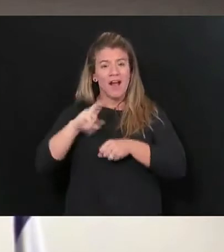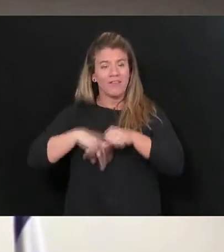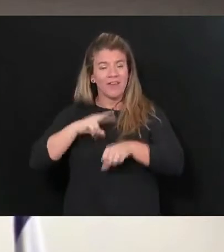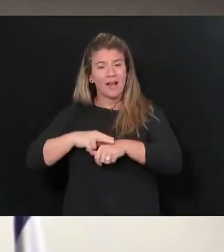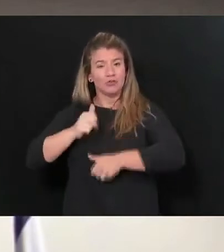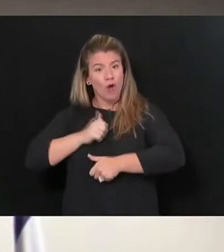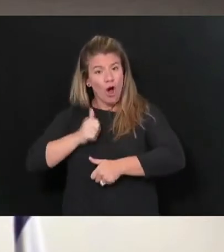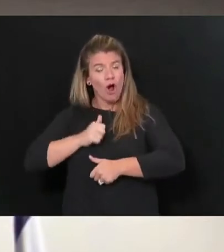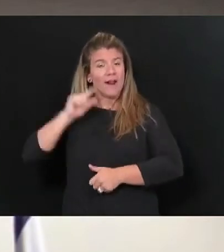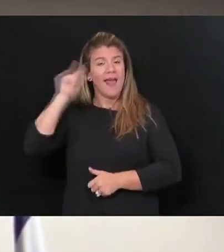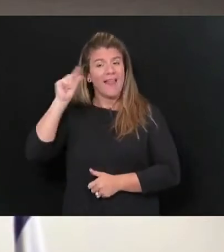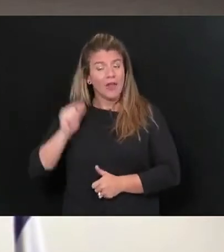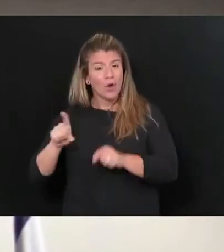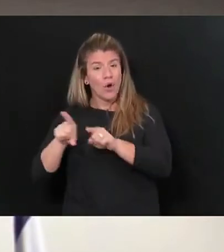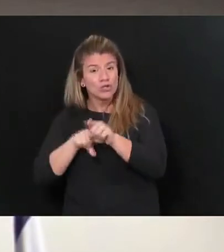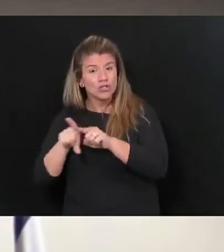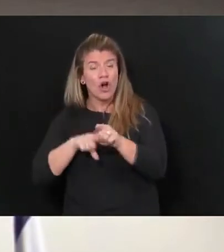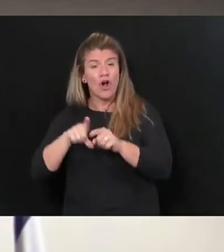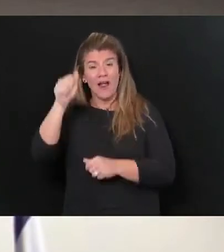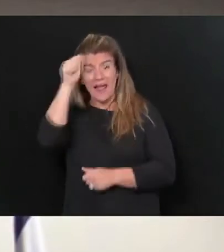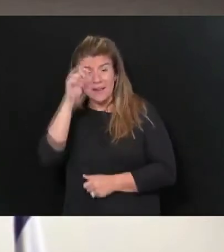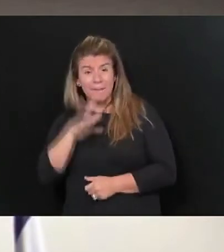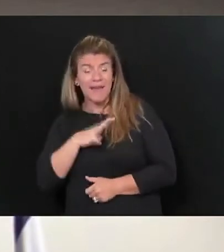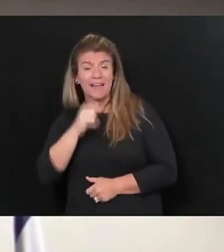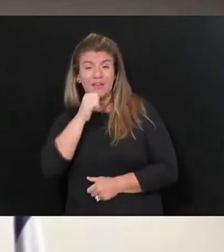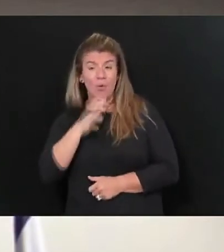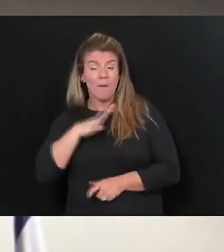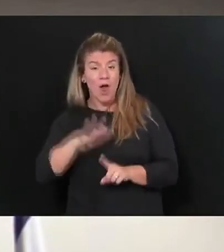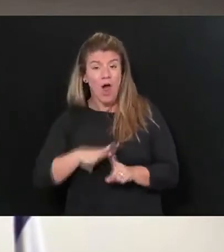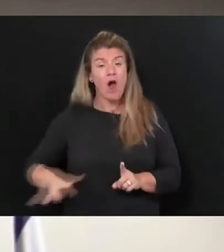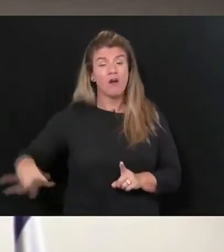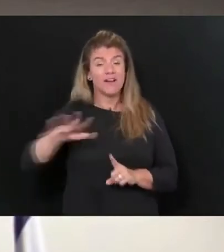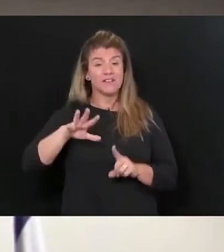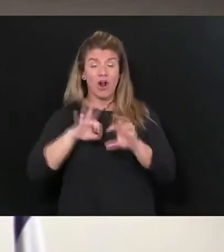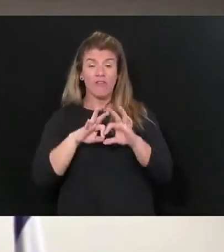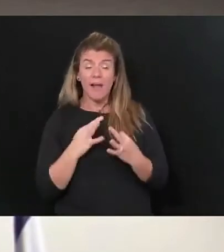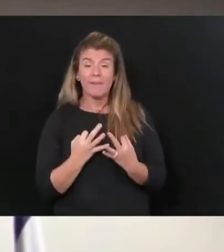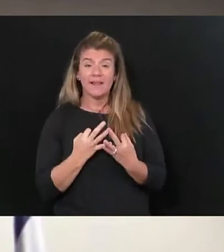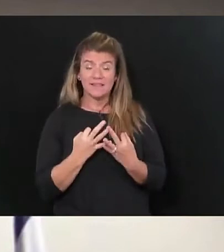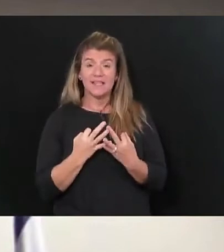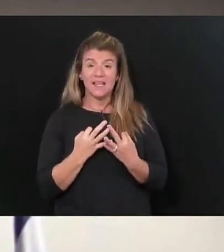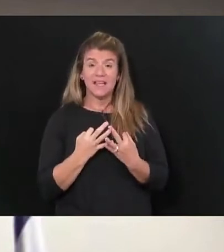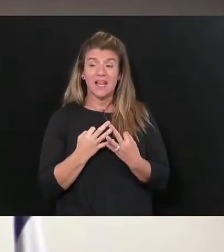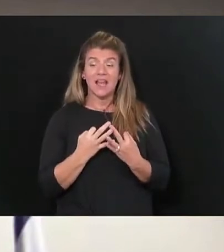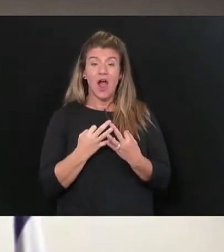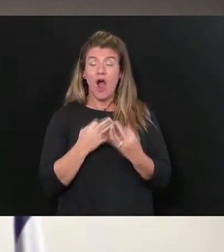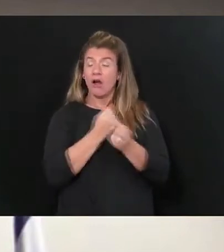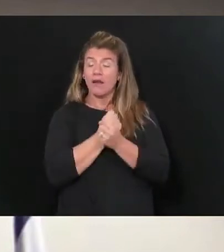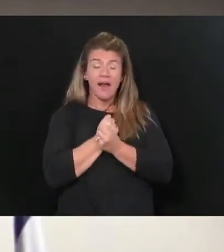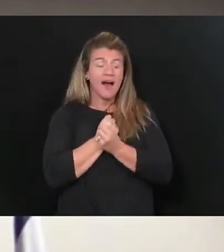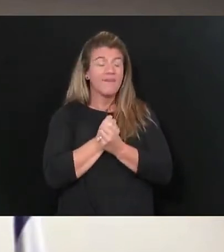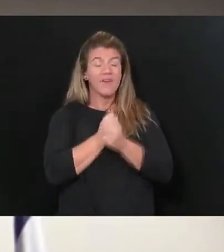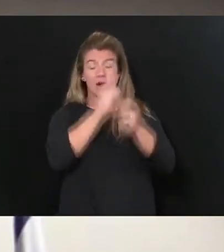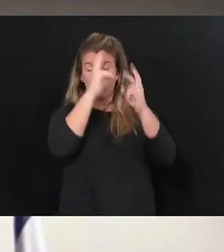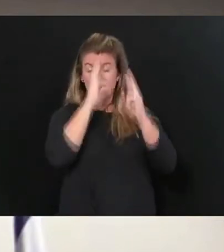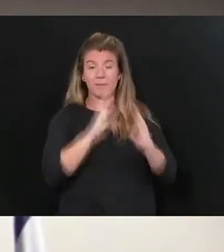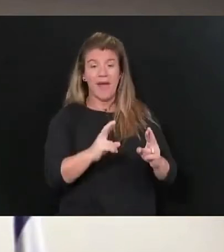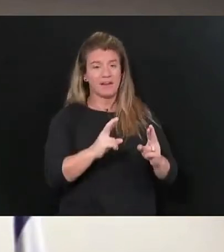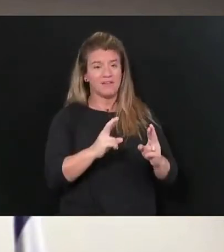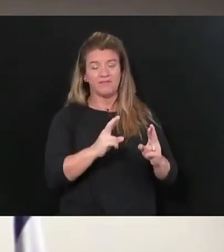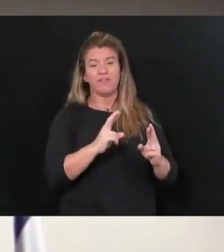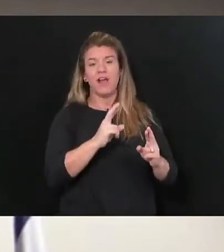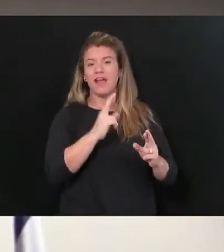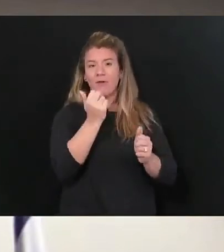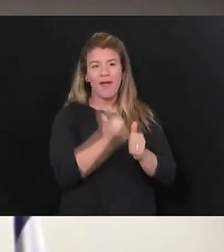out on behalf of all the men and women of the National Guard and our families, our love and respect for our Gold Star